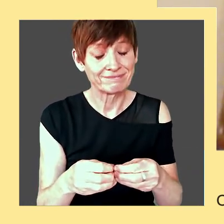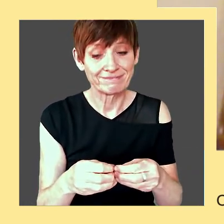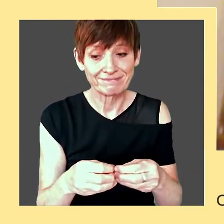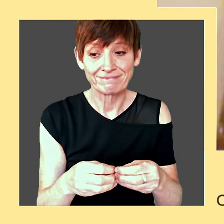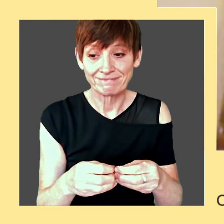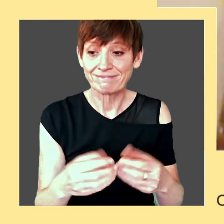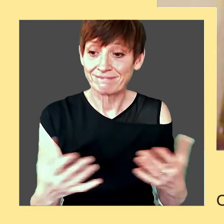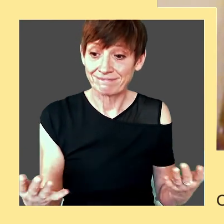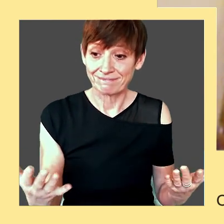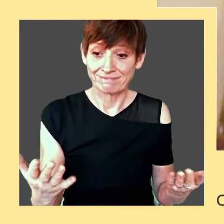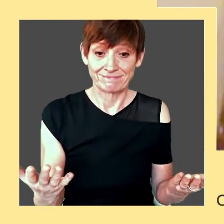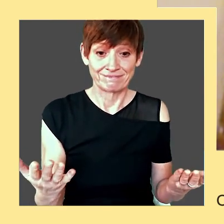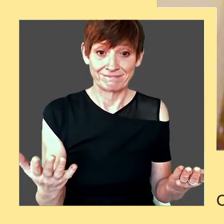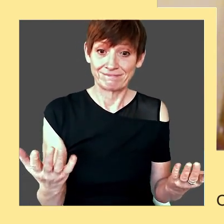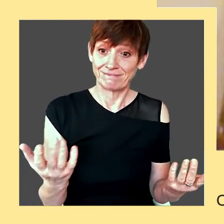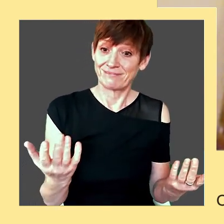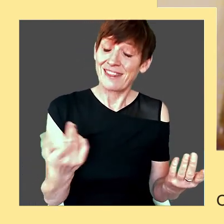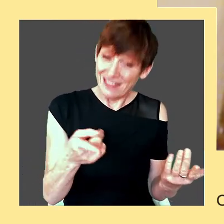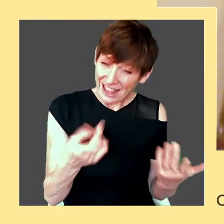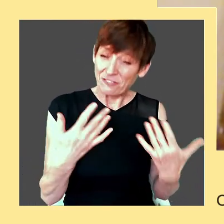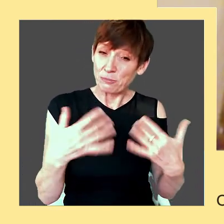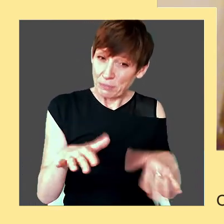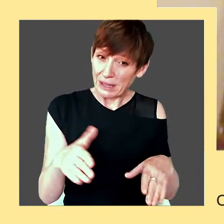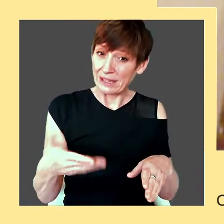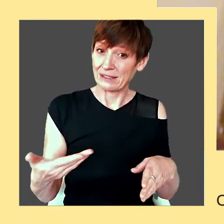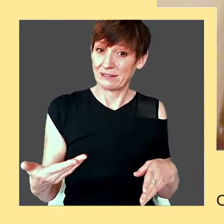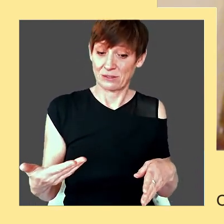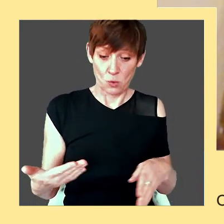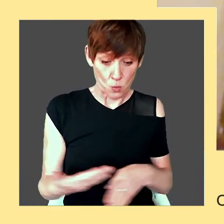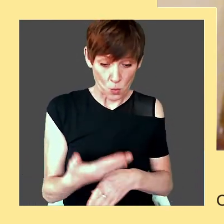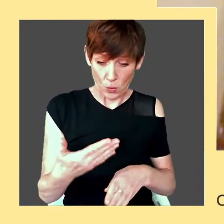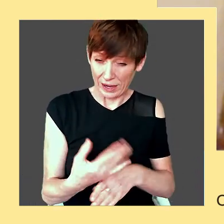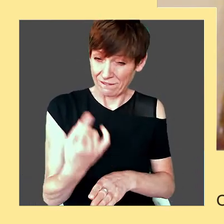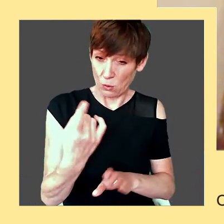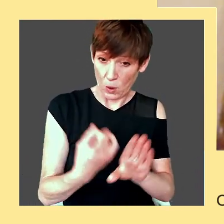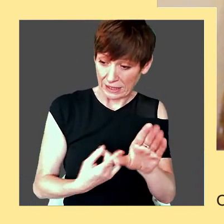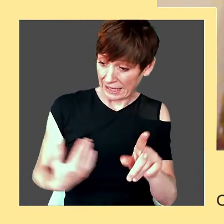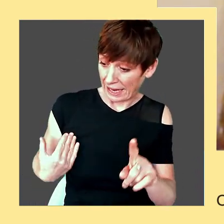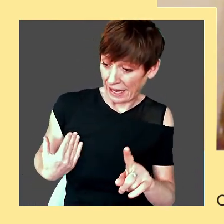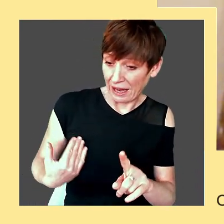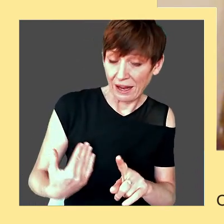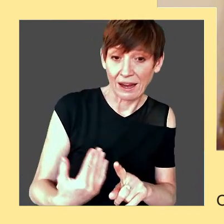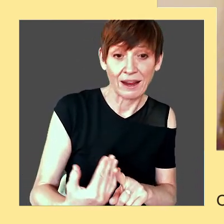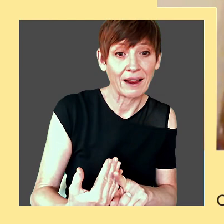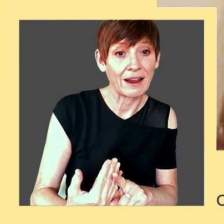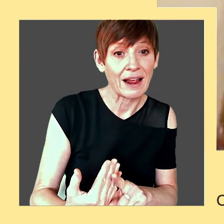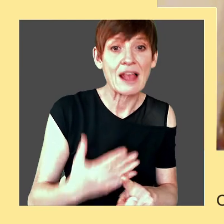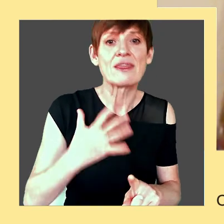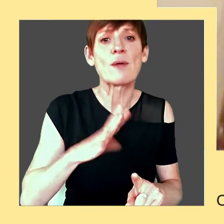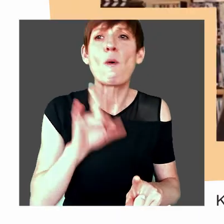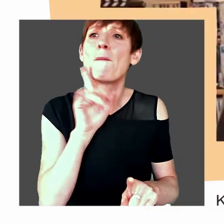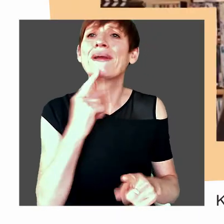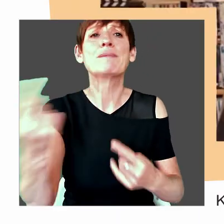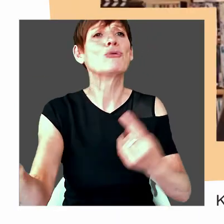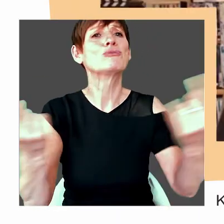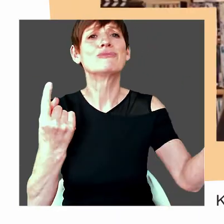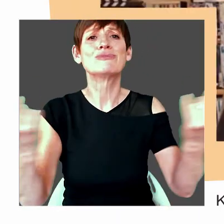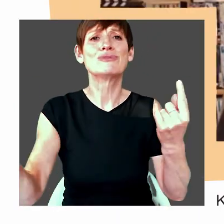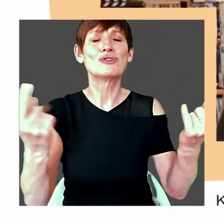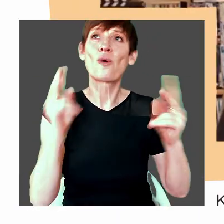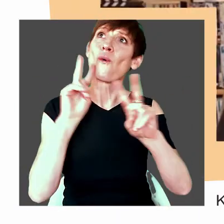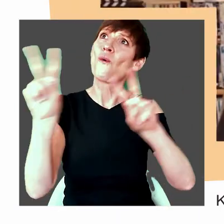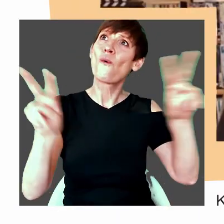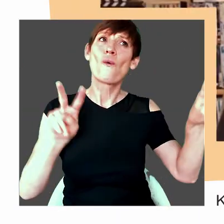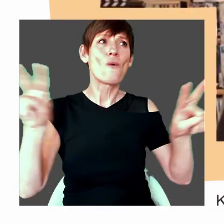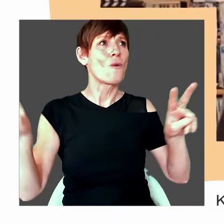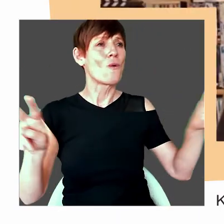because they practice for one year and they want to people coming and see what they've done